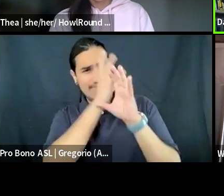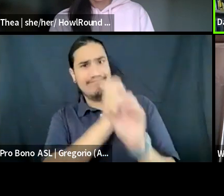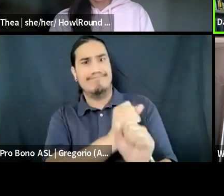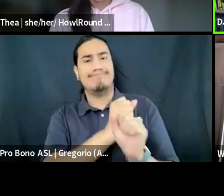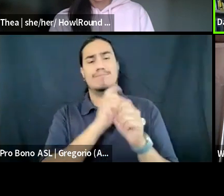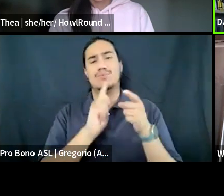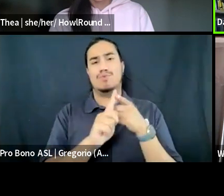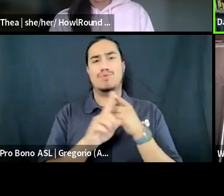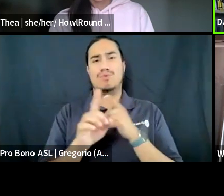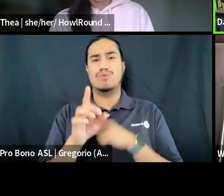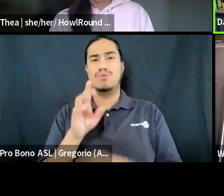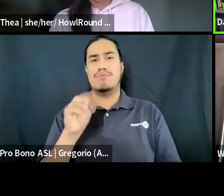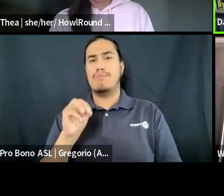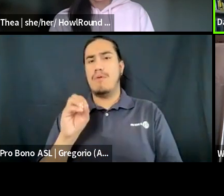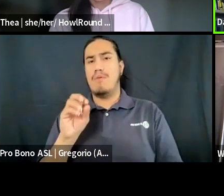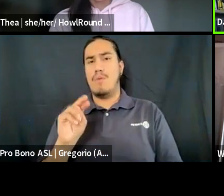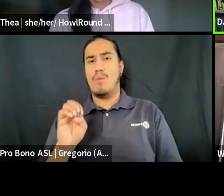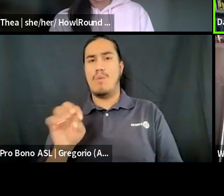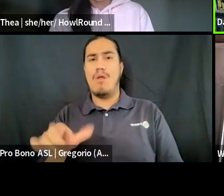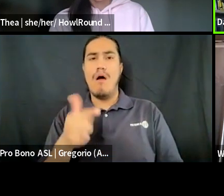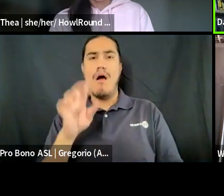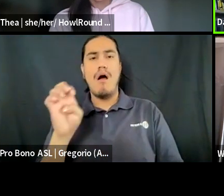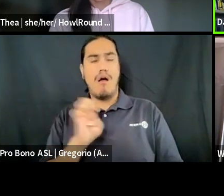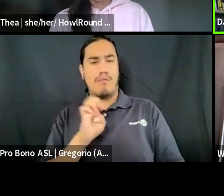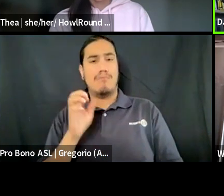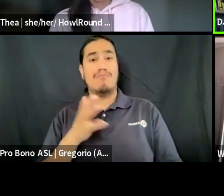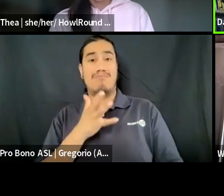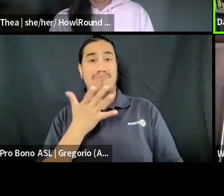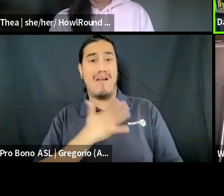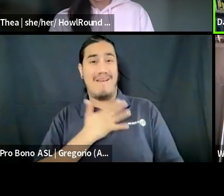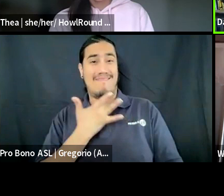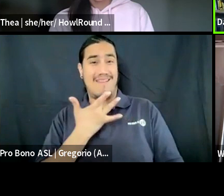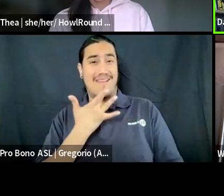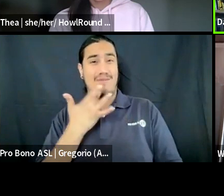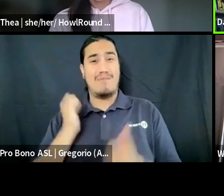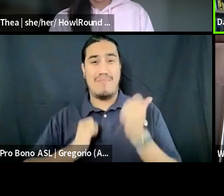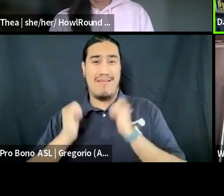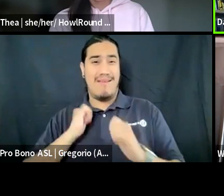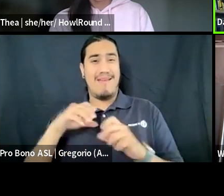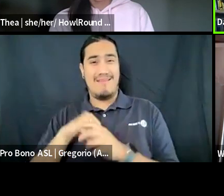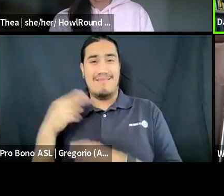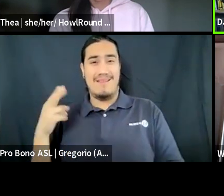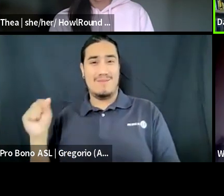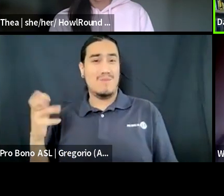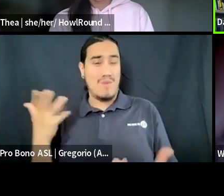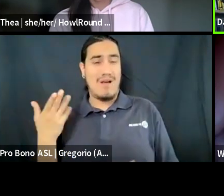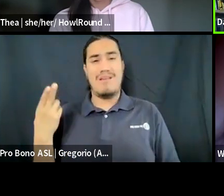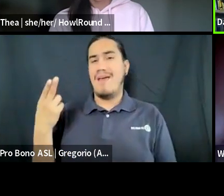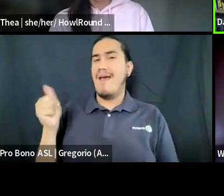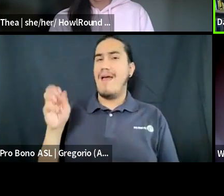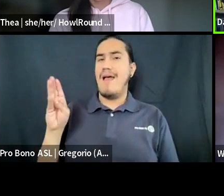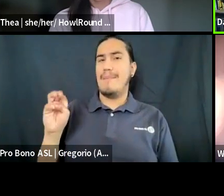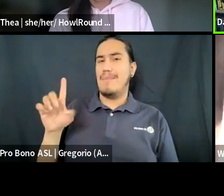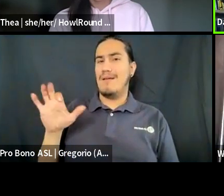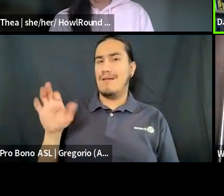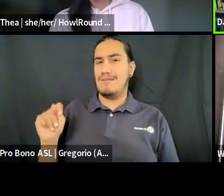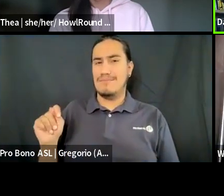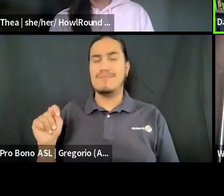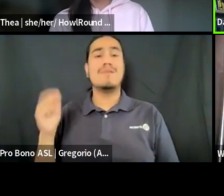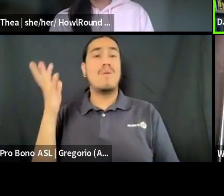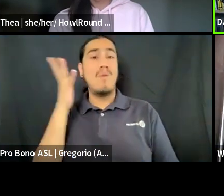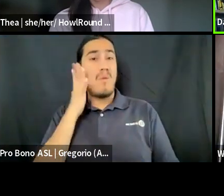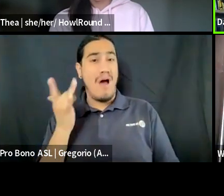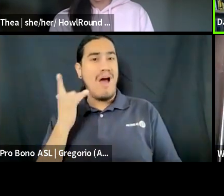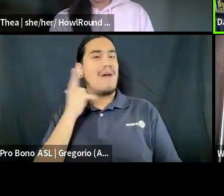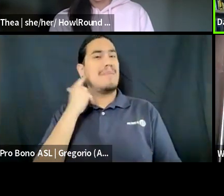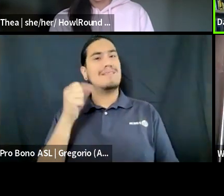in particular. When I was in high school, my favorite play was Hamlet, primarily because I love the soliloquy so